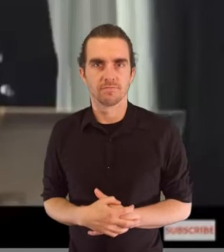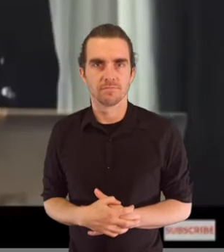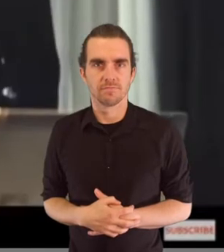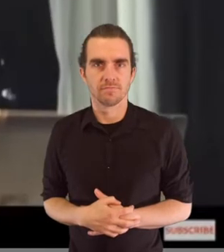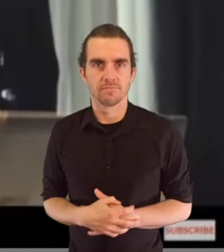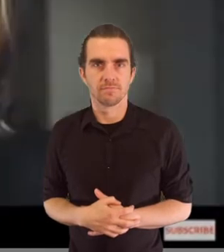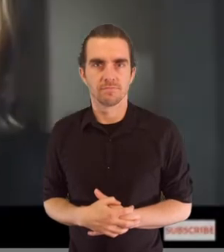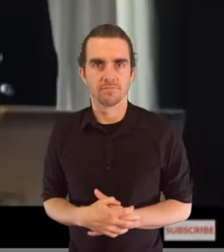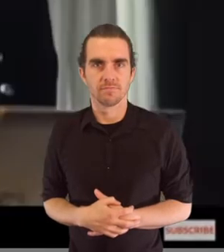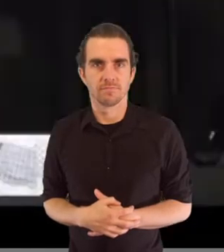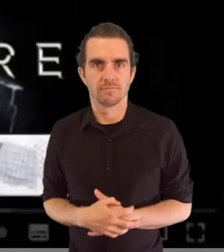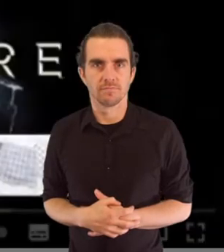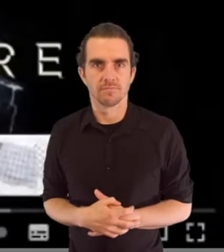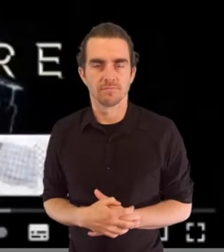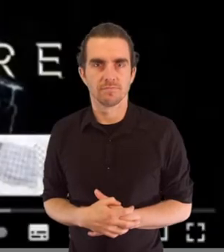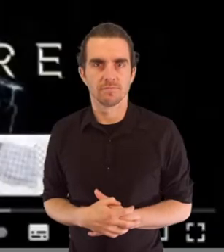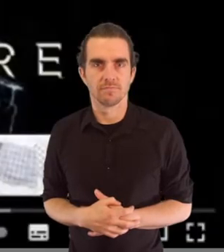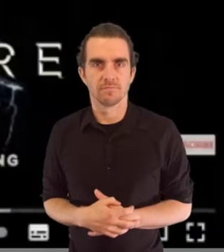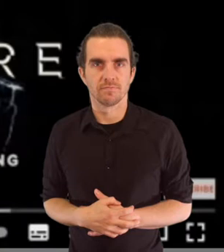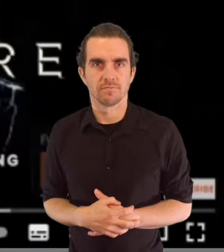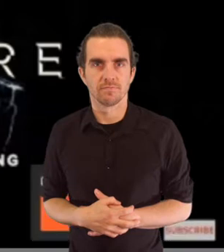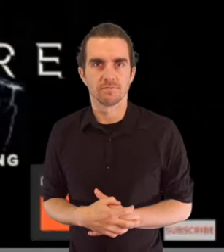Its name is...